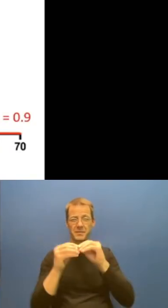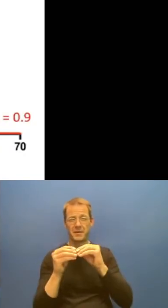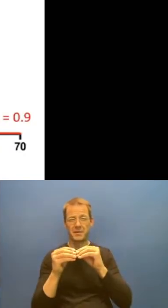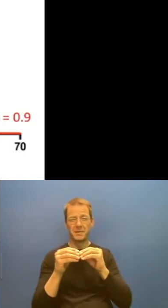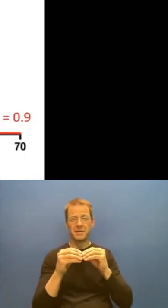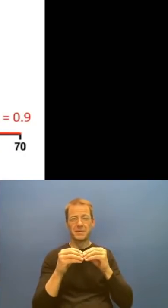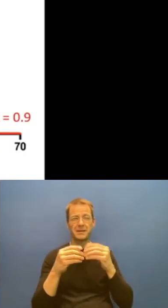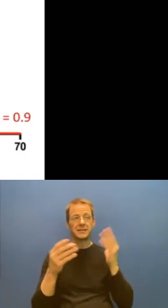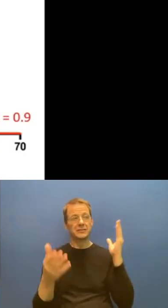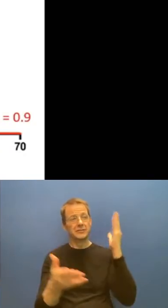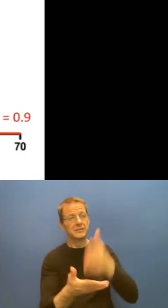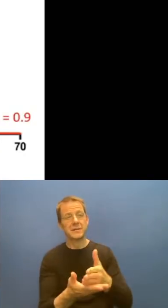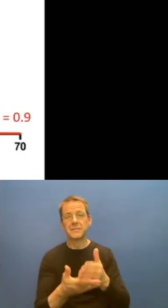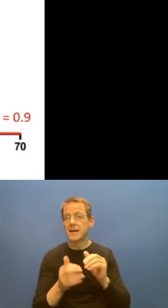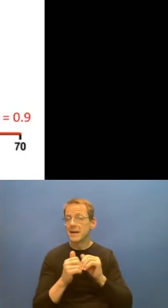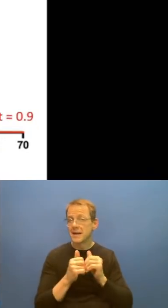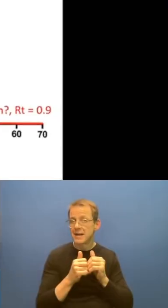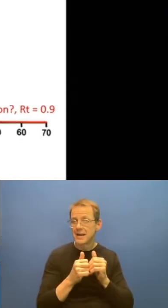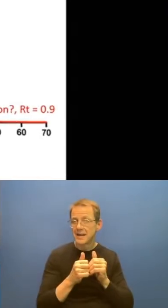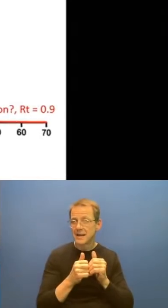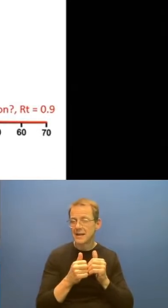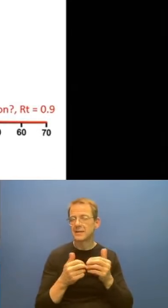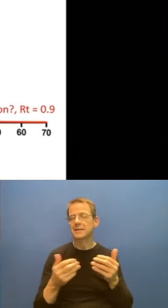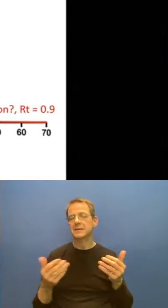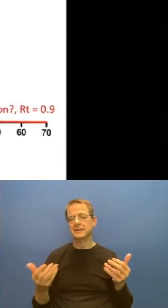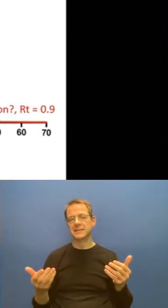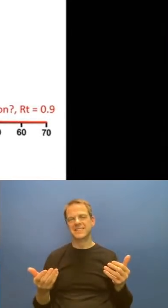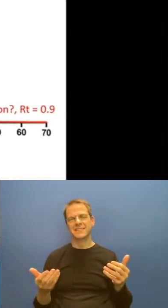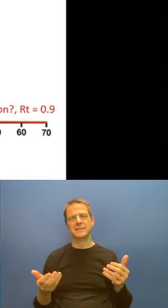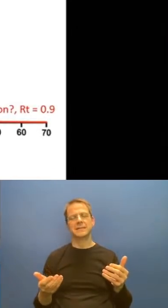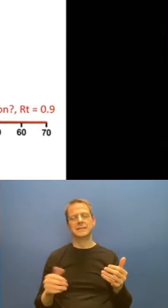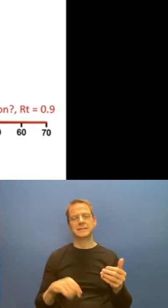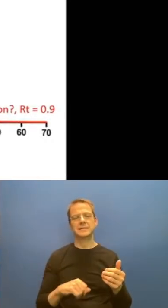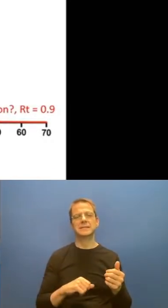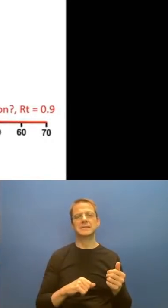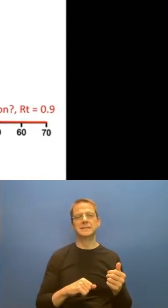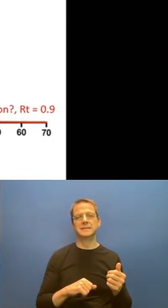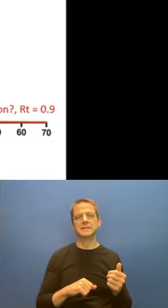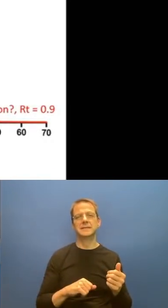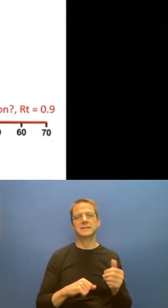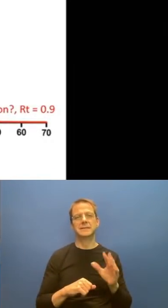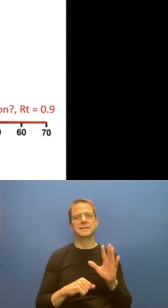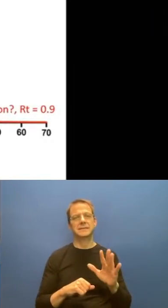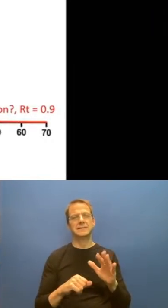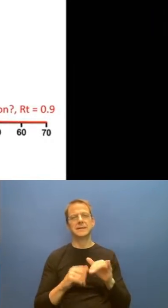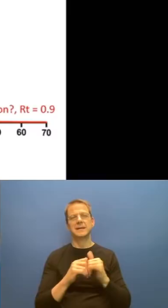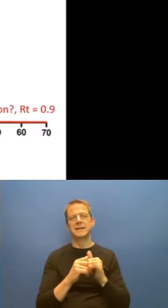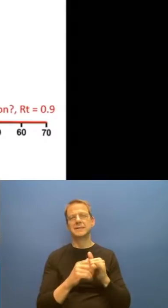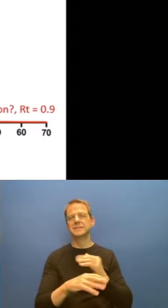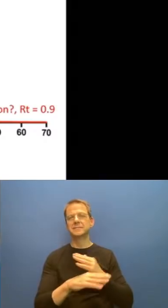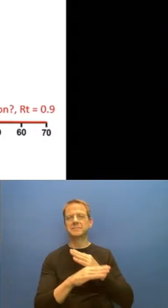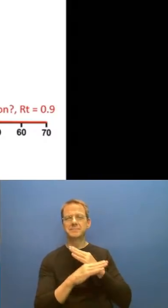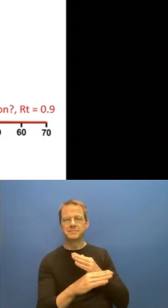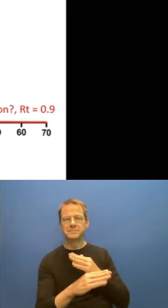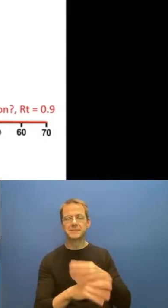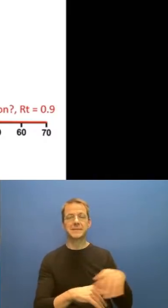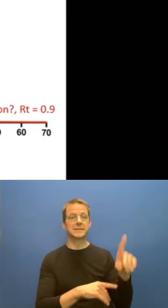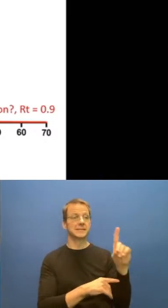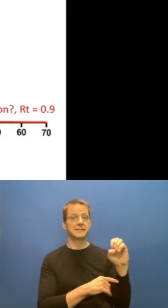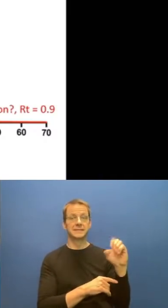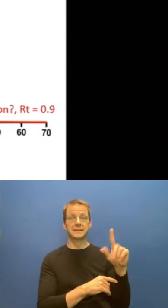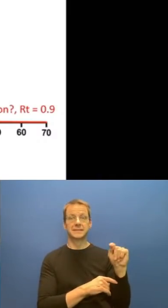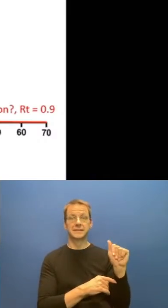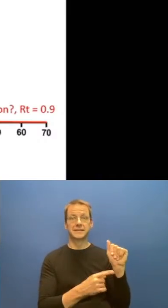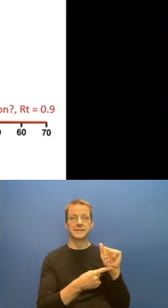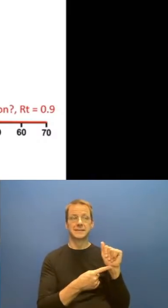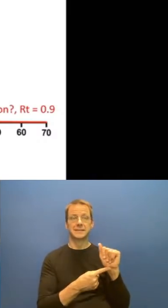establishing, we would need to bring delta RT of delta to 0.6. Then the new variant would